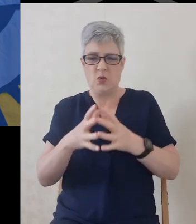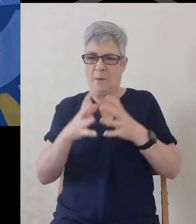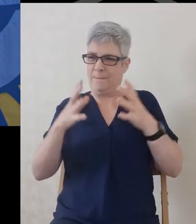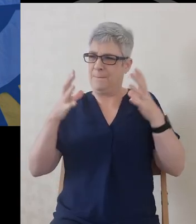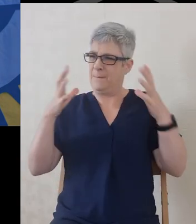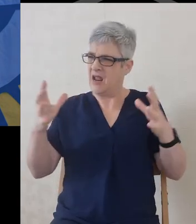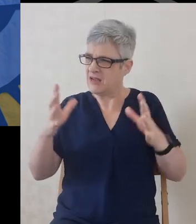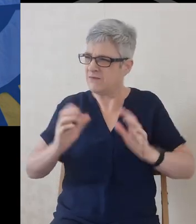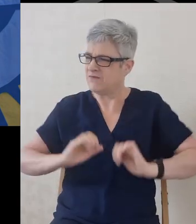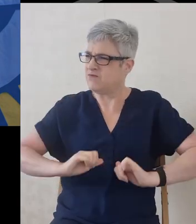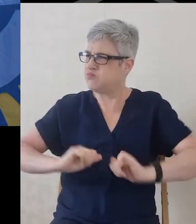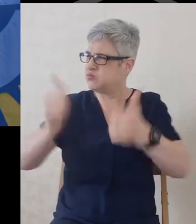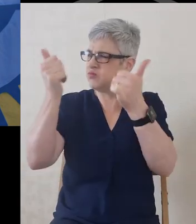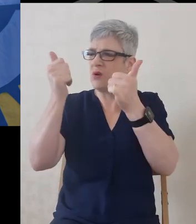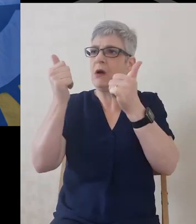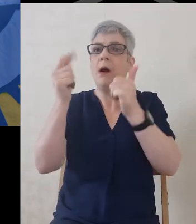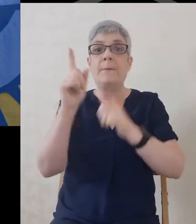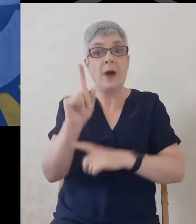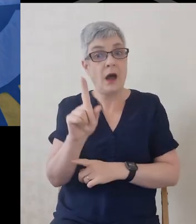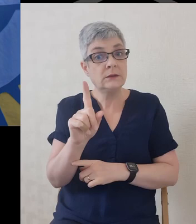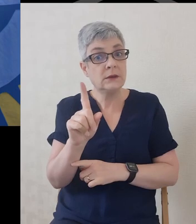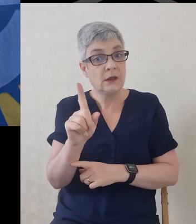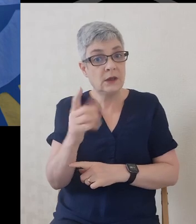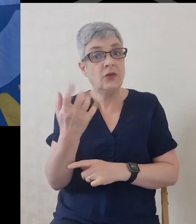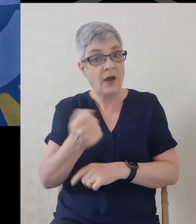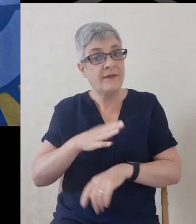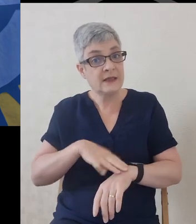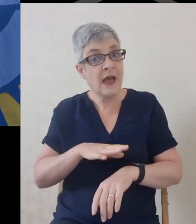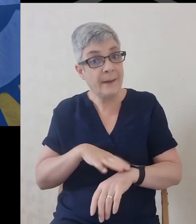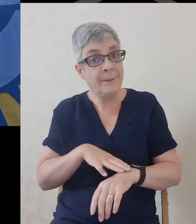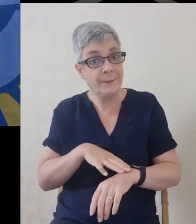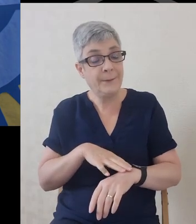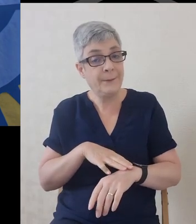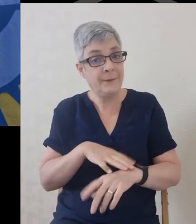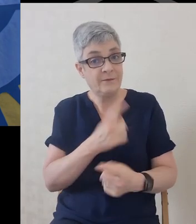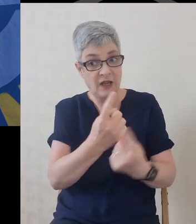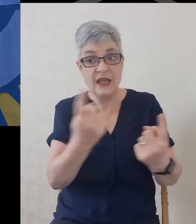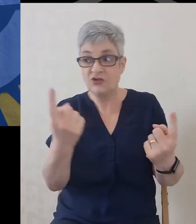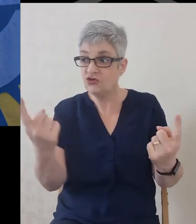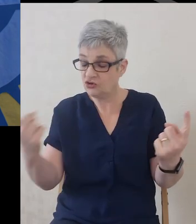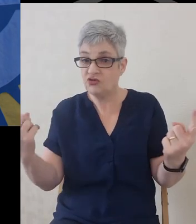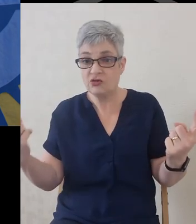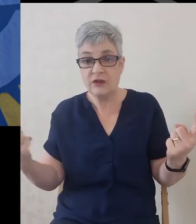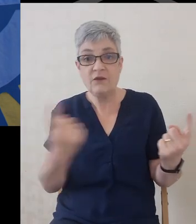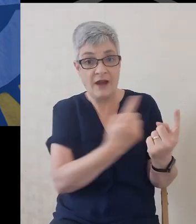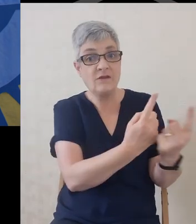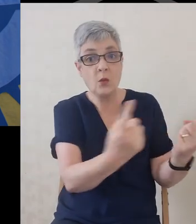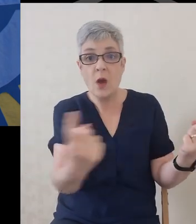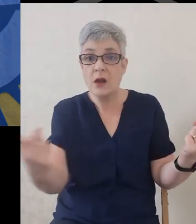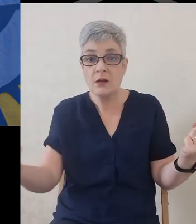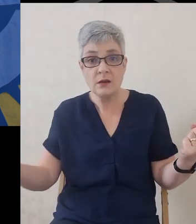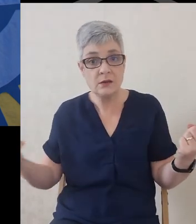so magnificent, and yet you have time for each, for every one of us.